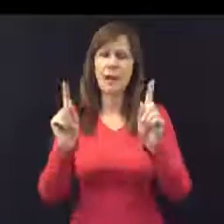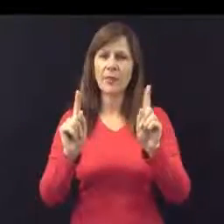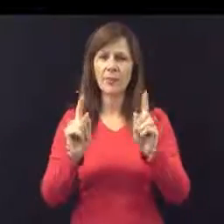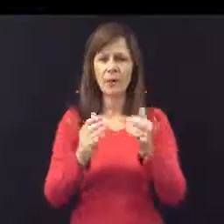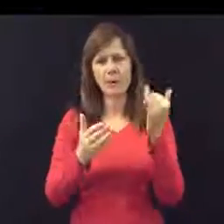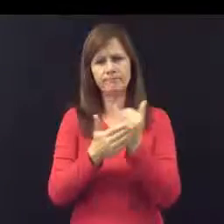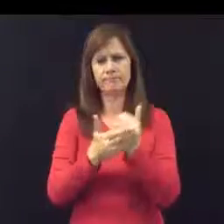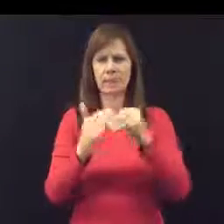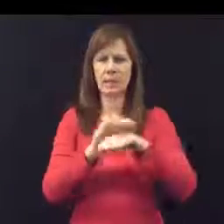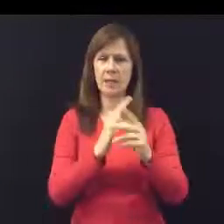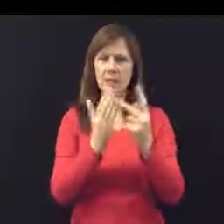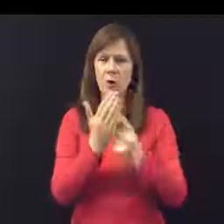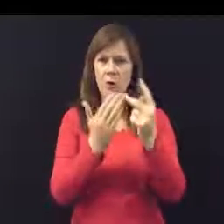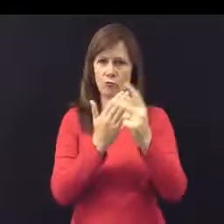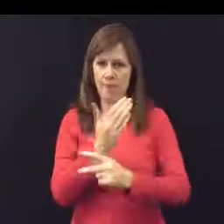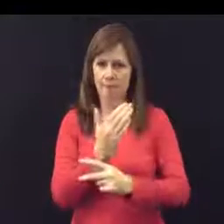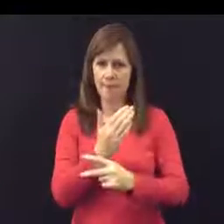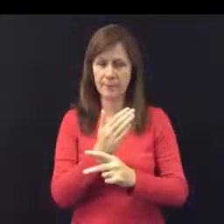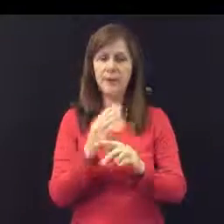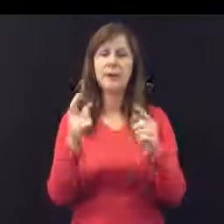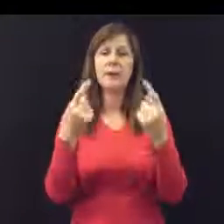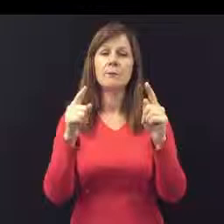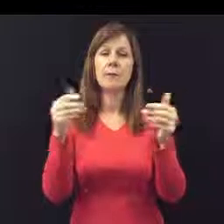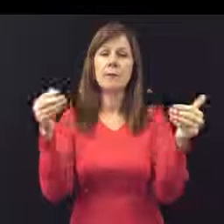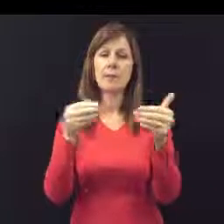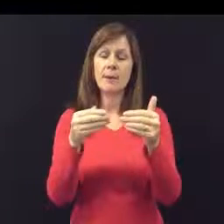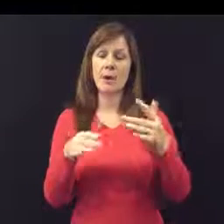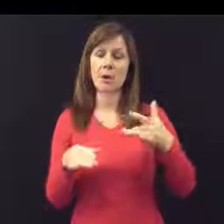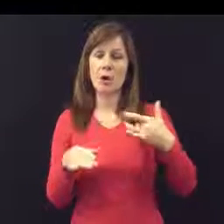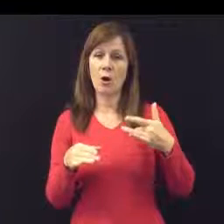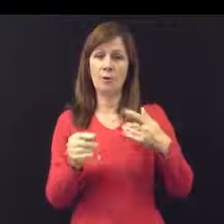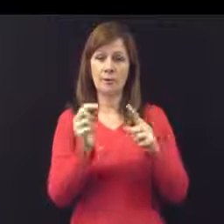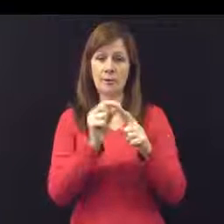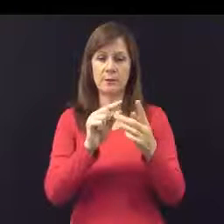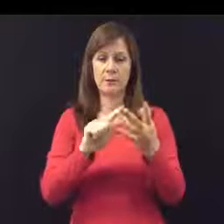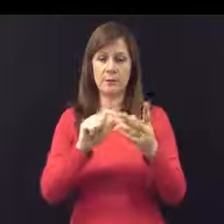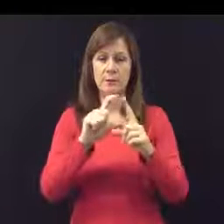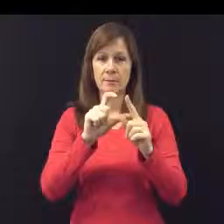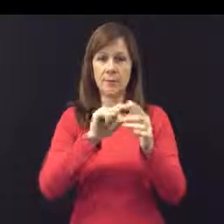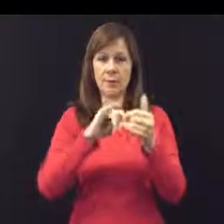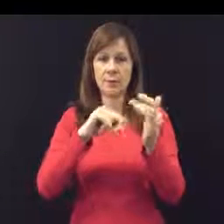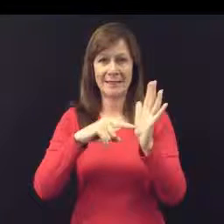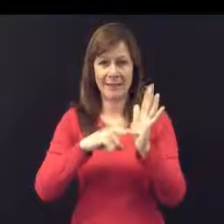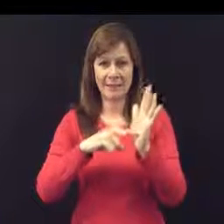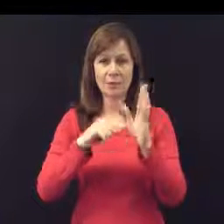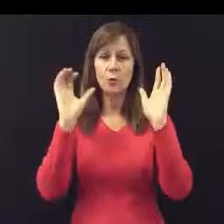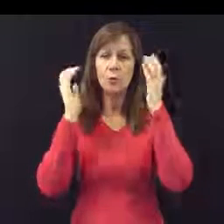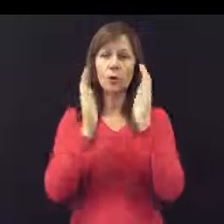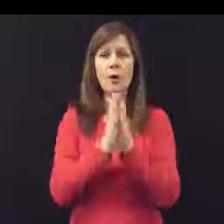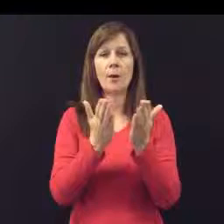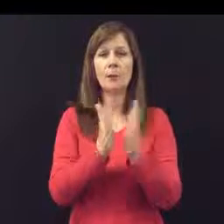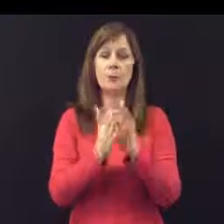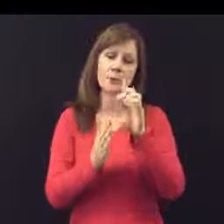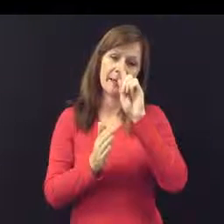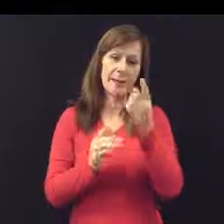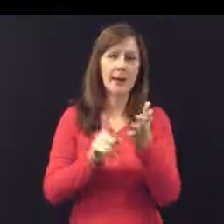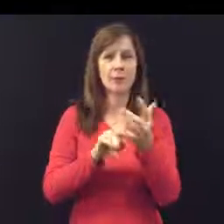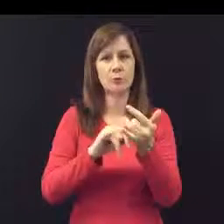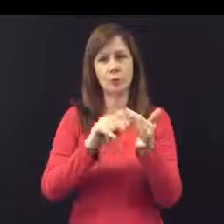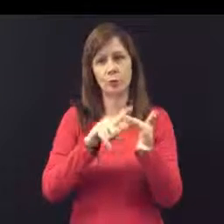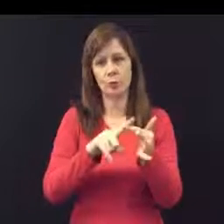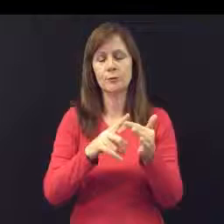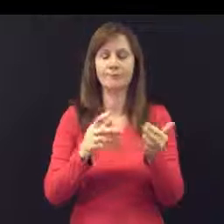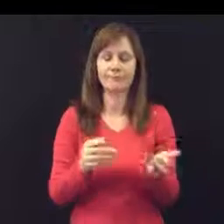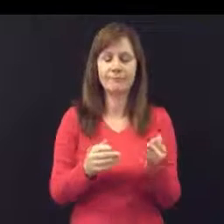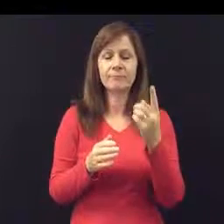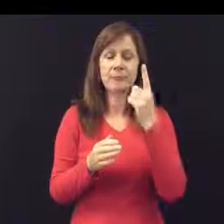tapping the Music Match button to the On position. Currently, as of iOS 5.0, if you have Music Match